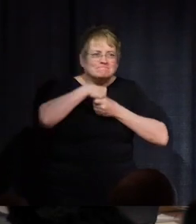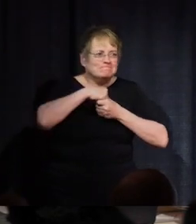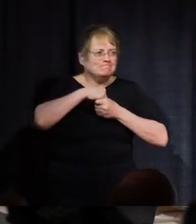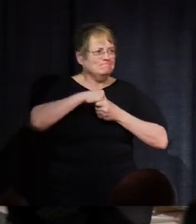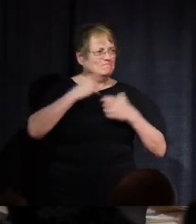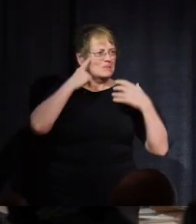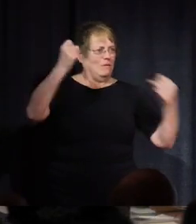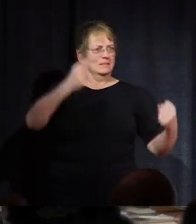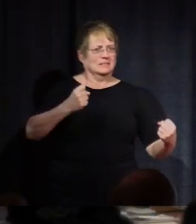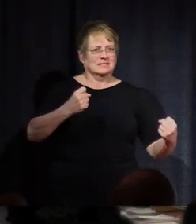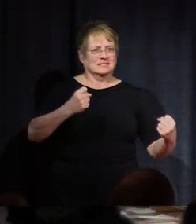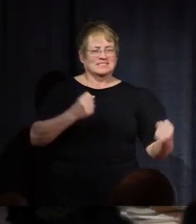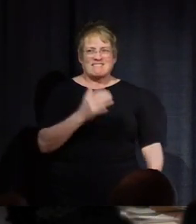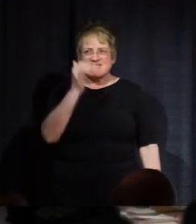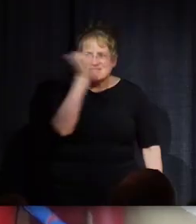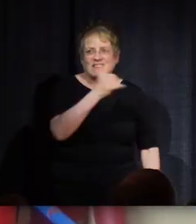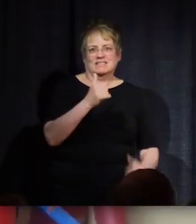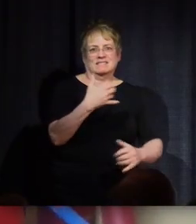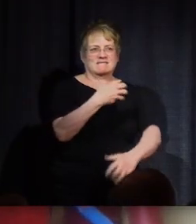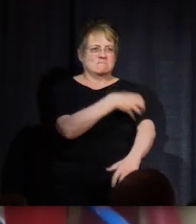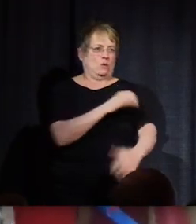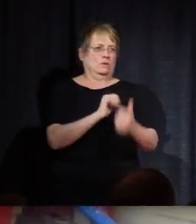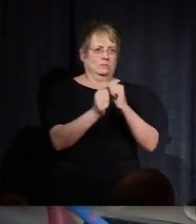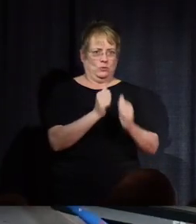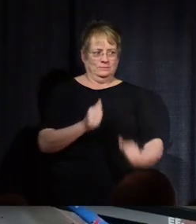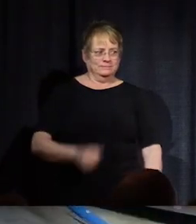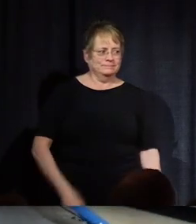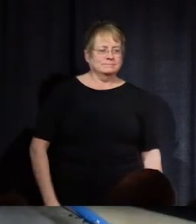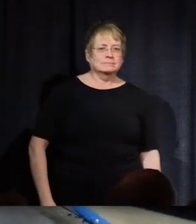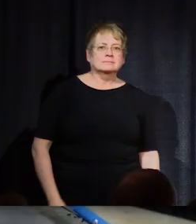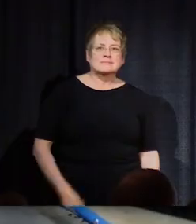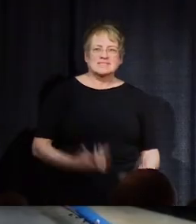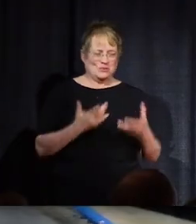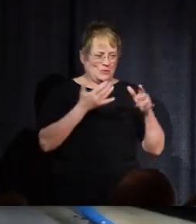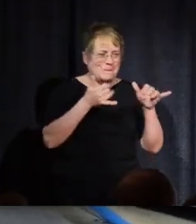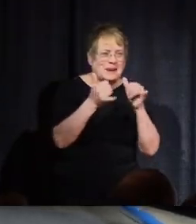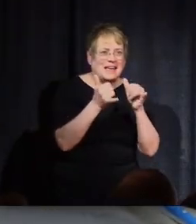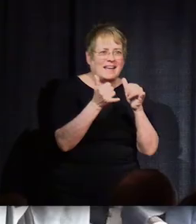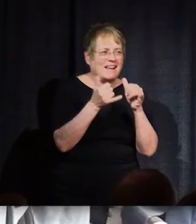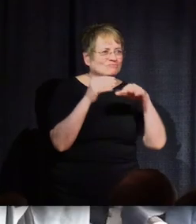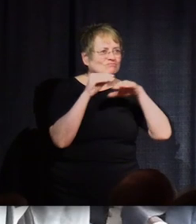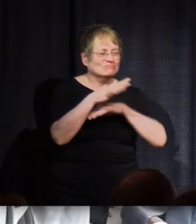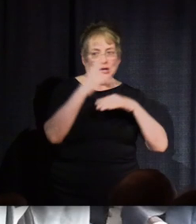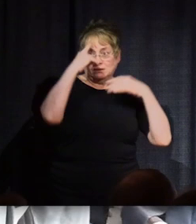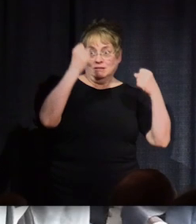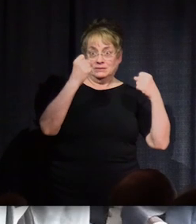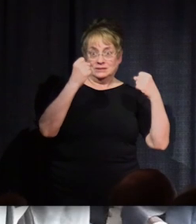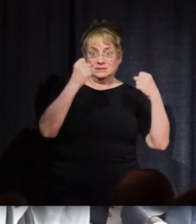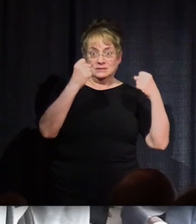confidence that is the power of sport through play comes confidence